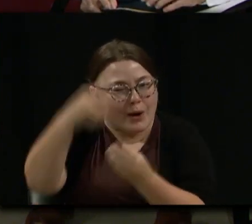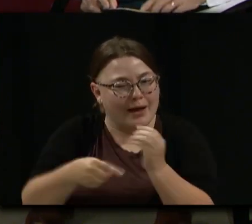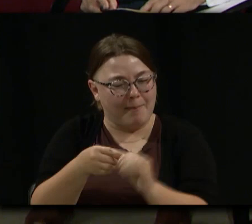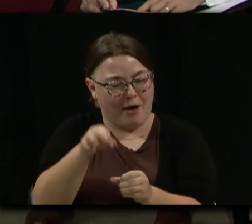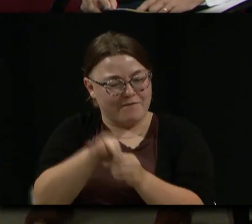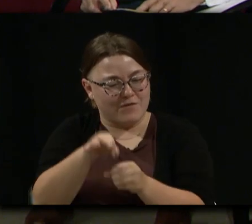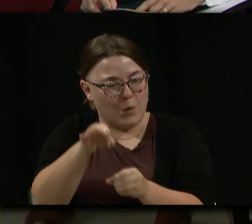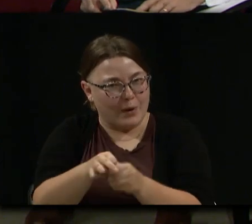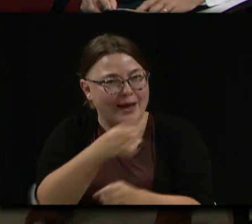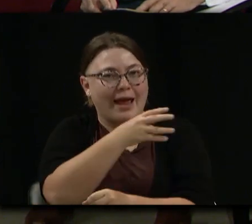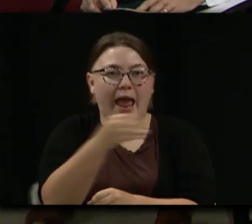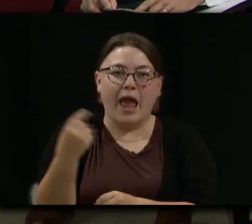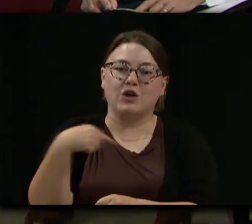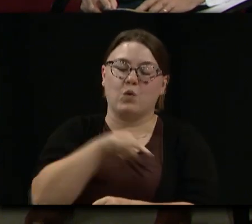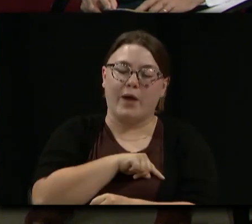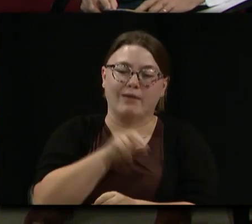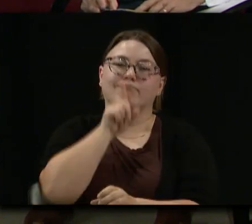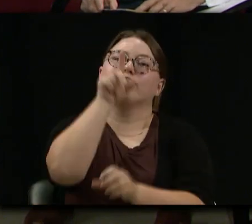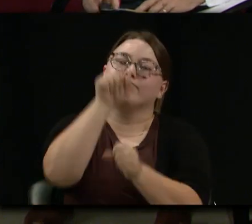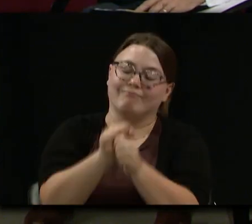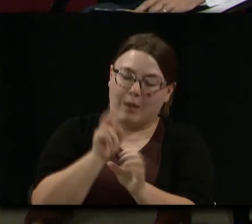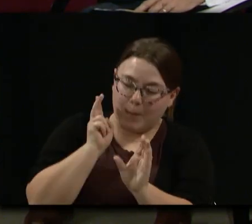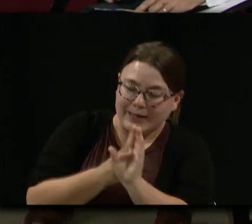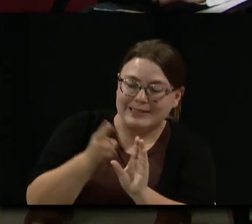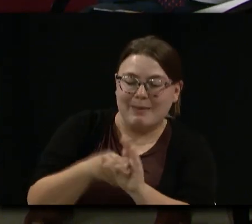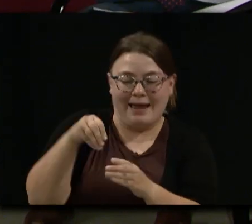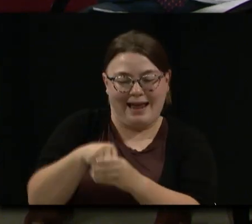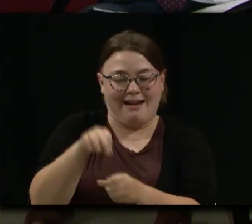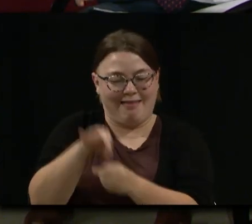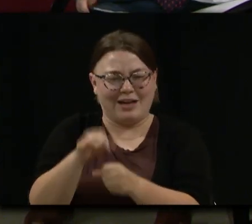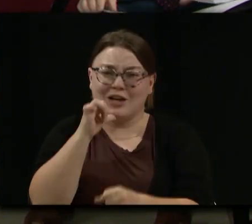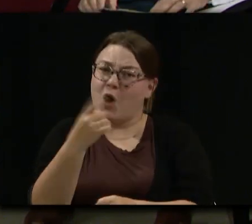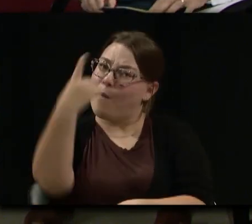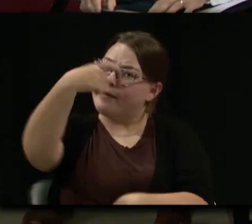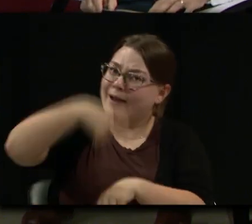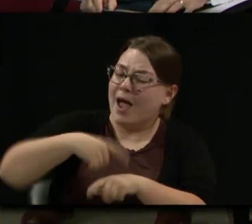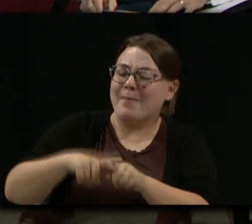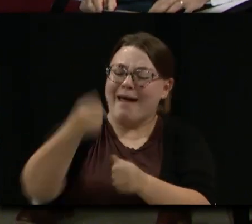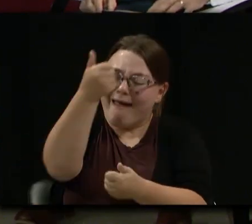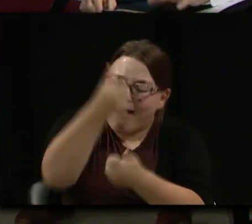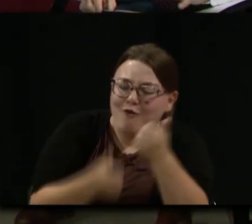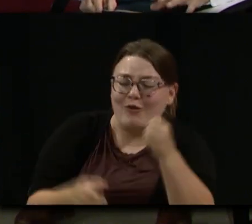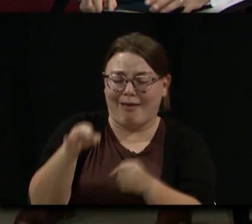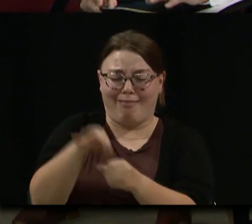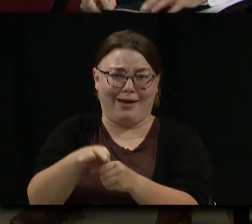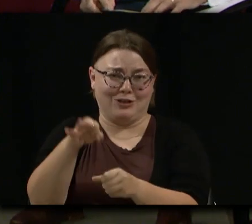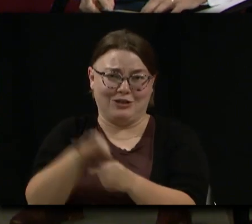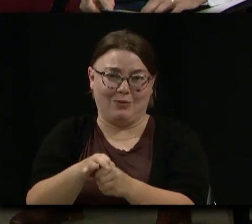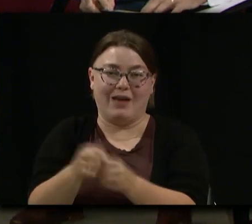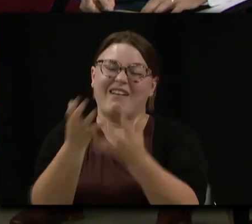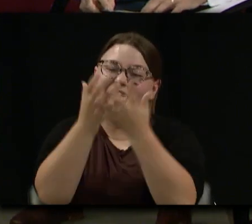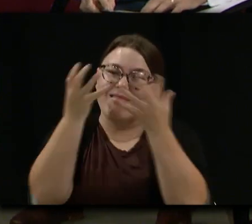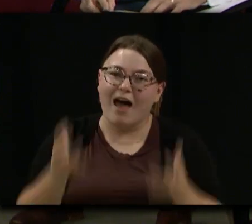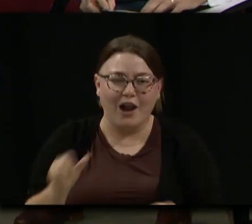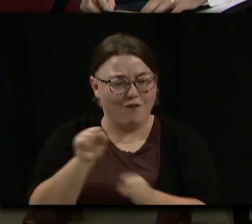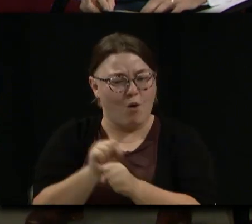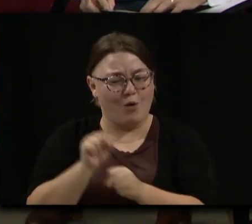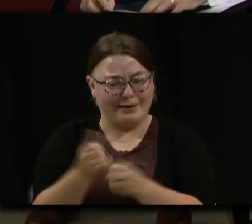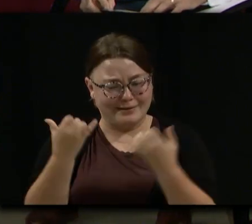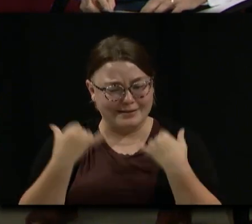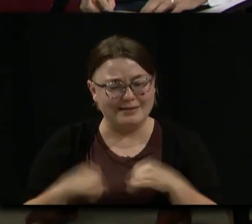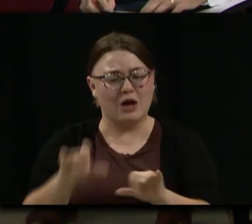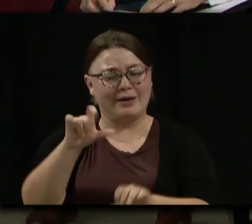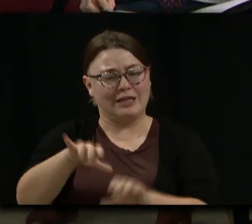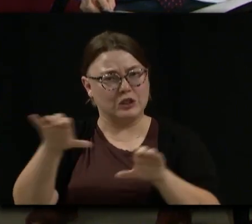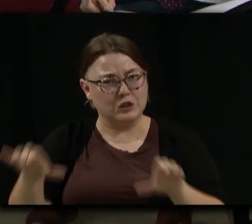active participation in each election. Not just once, but every election. So there's lots of work that still needs to be done as we continue to